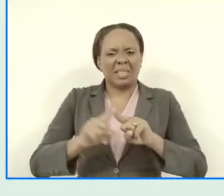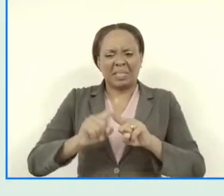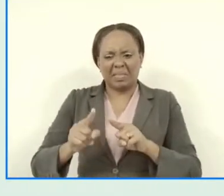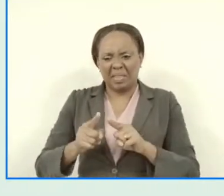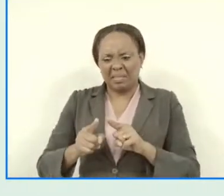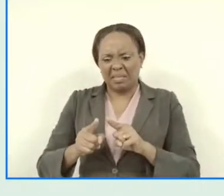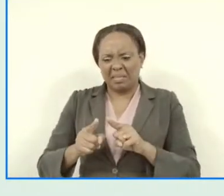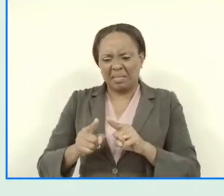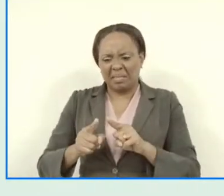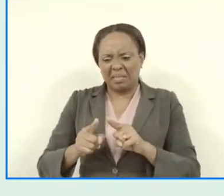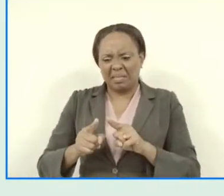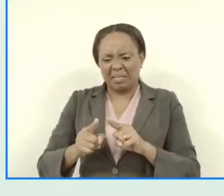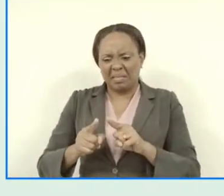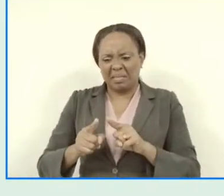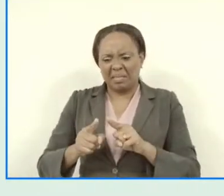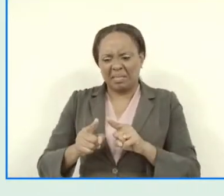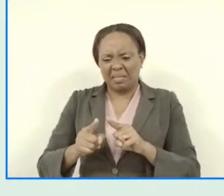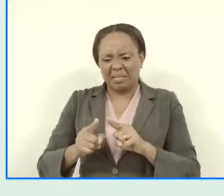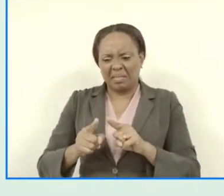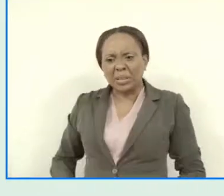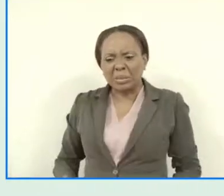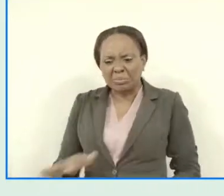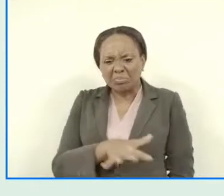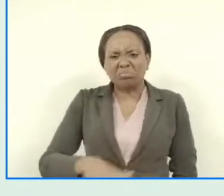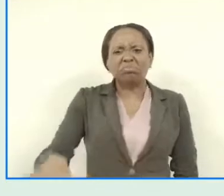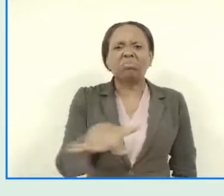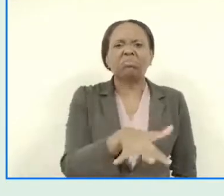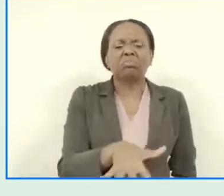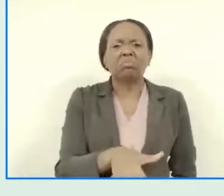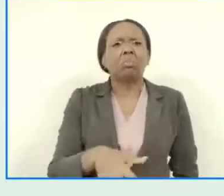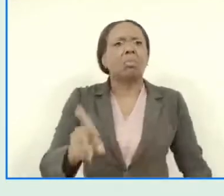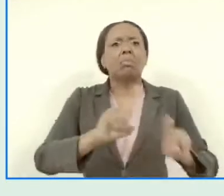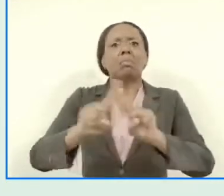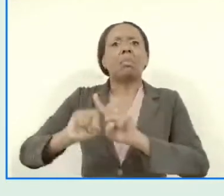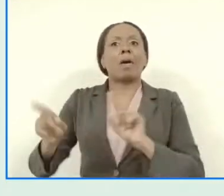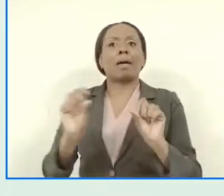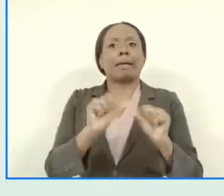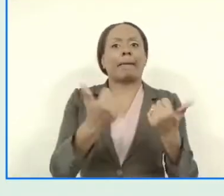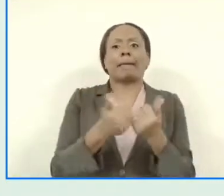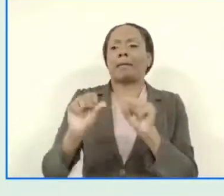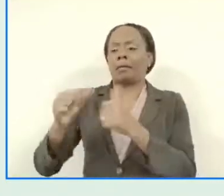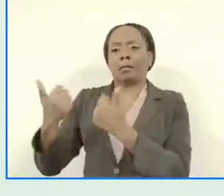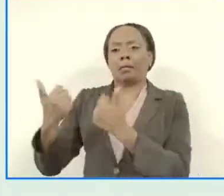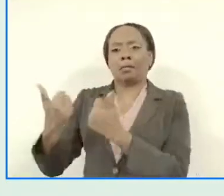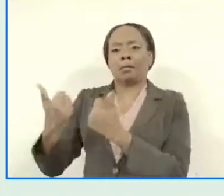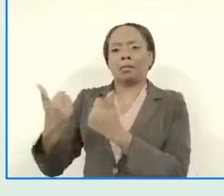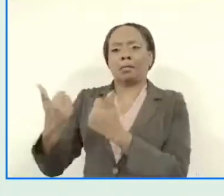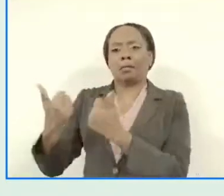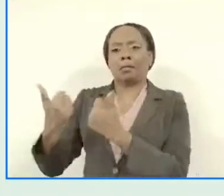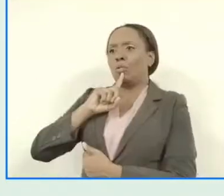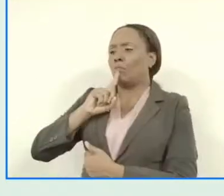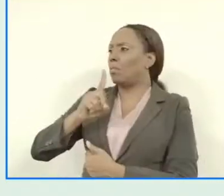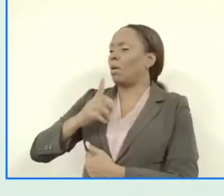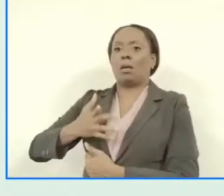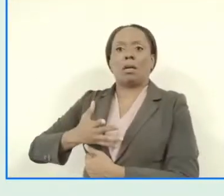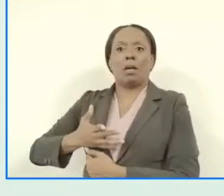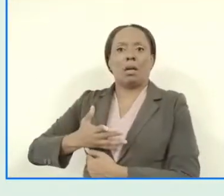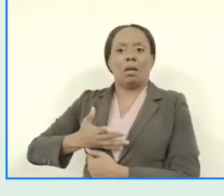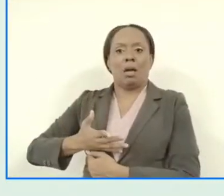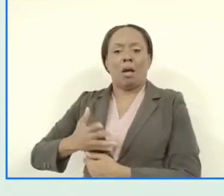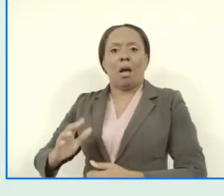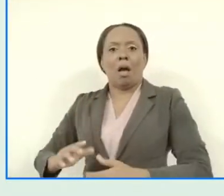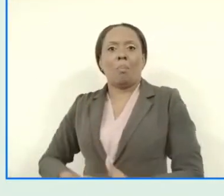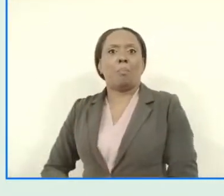of the critical agencies that went into action immediately after the all-clear was given. In some